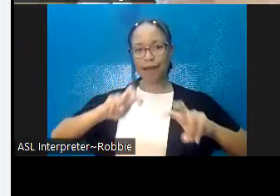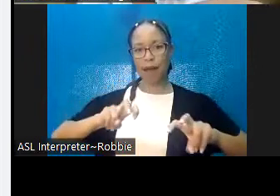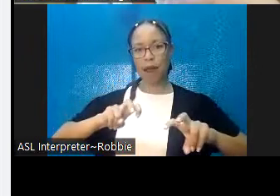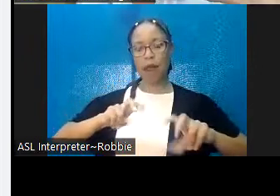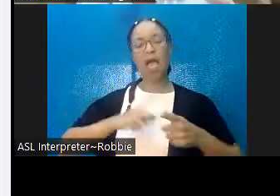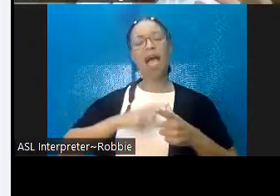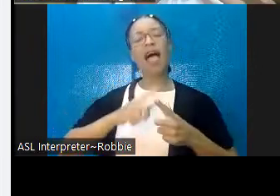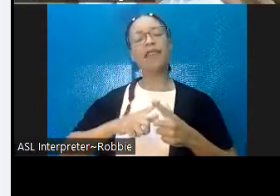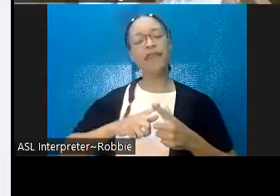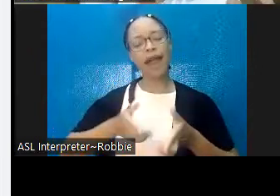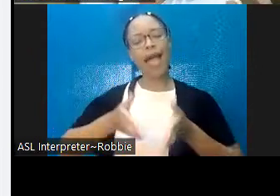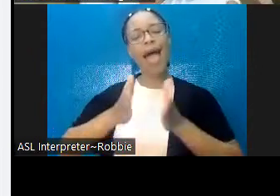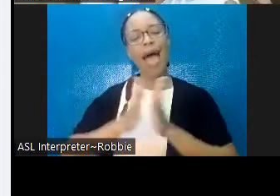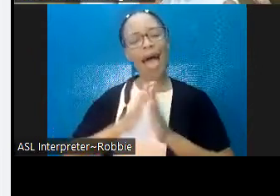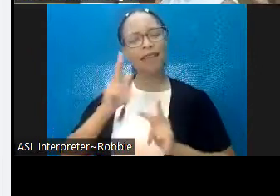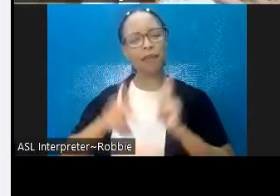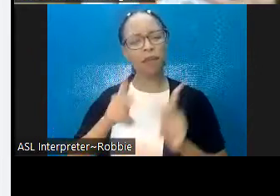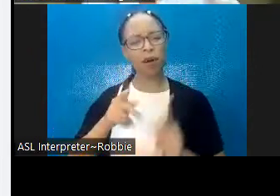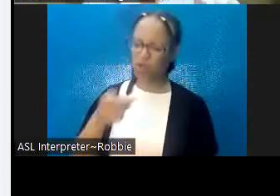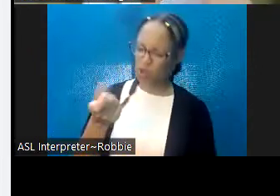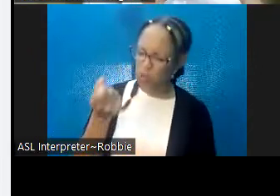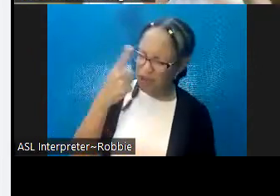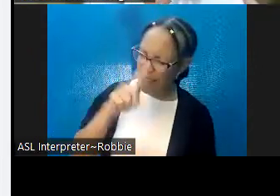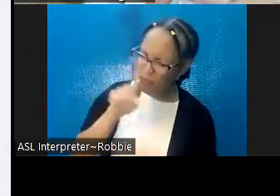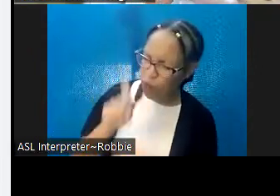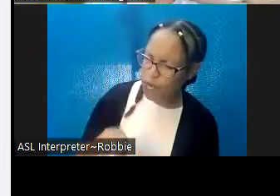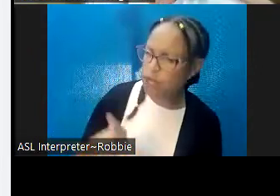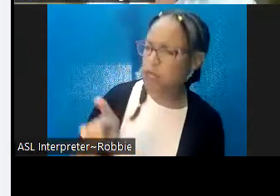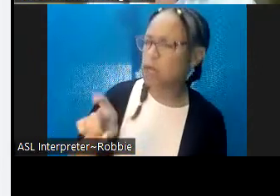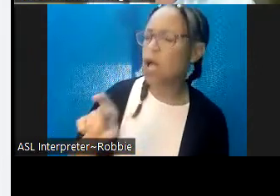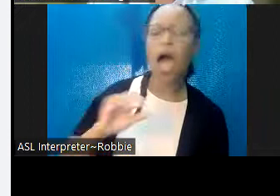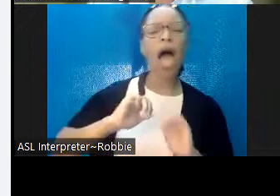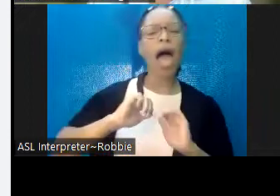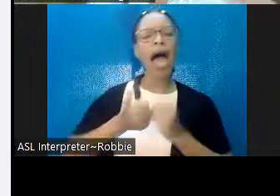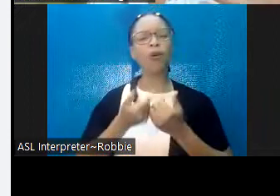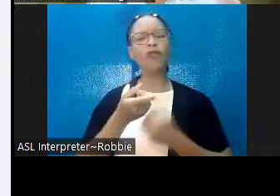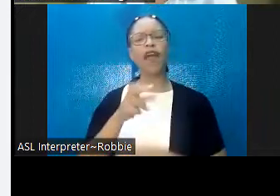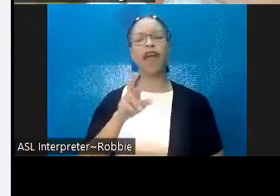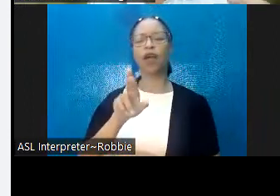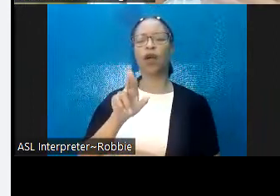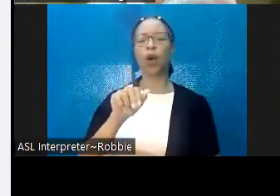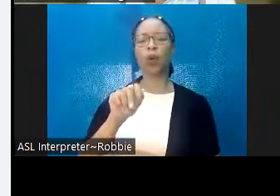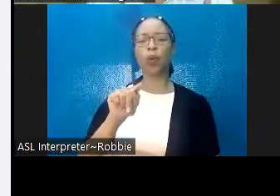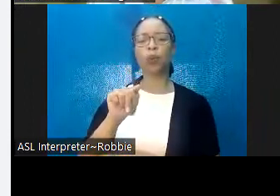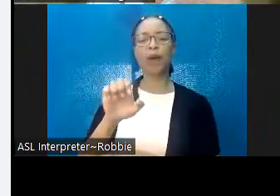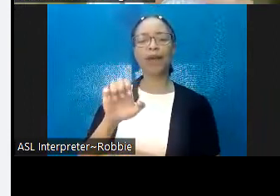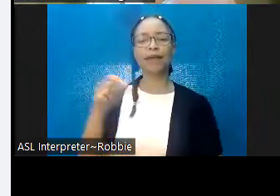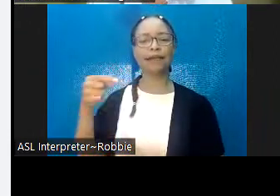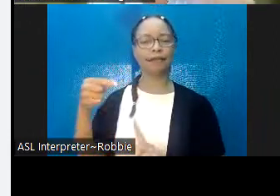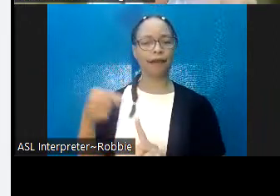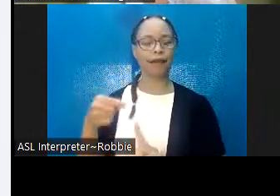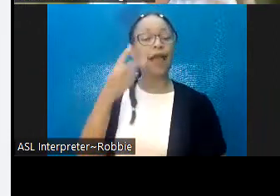to actually, do they understand the question? How would they actually rate this? And see if people are